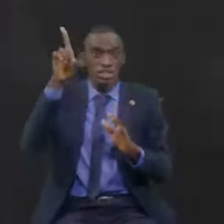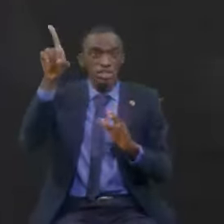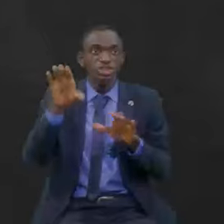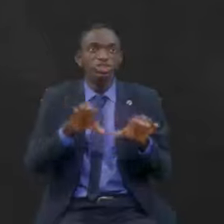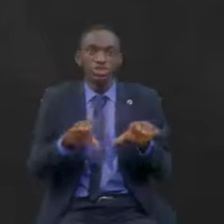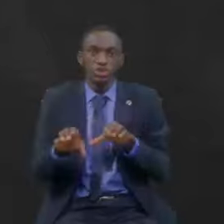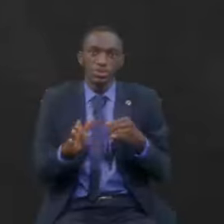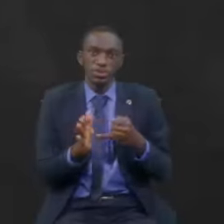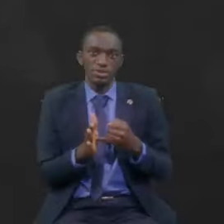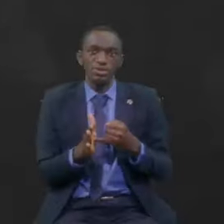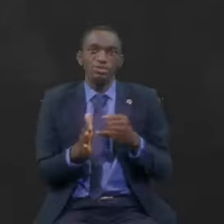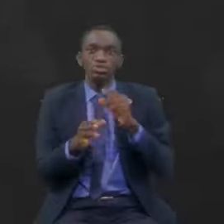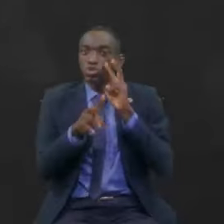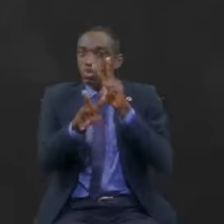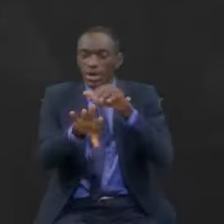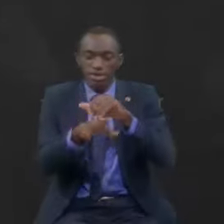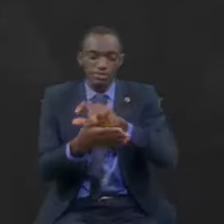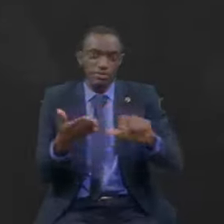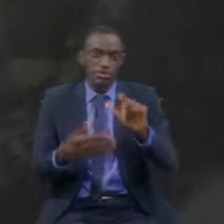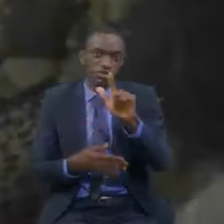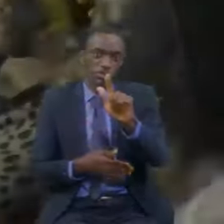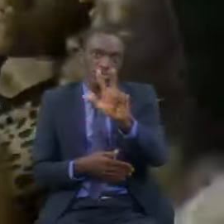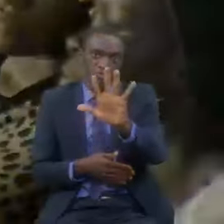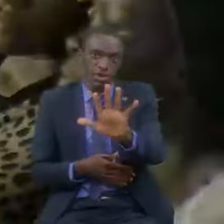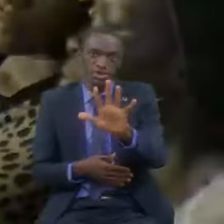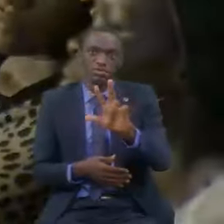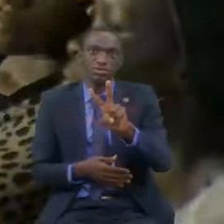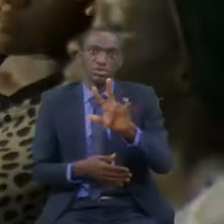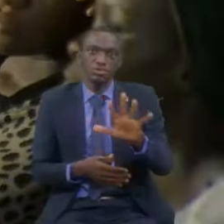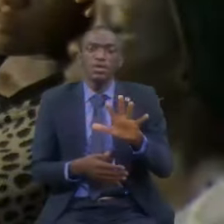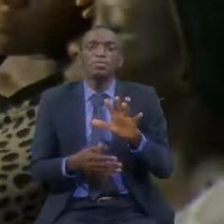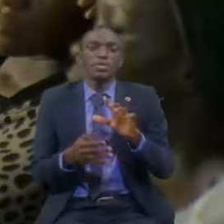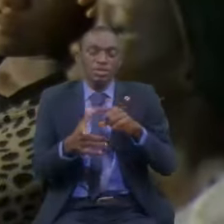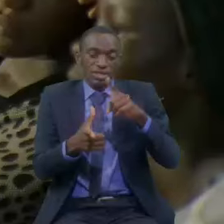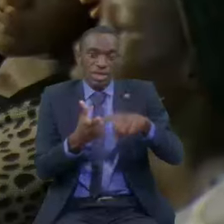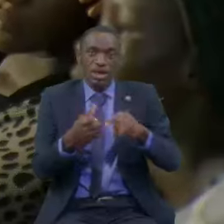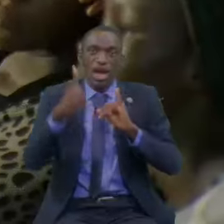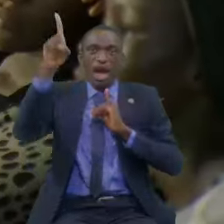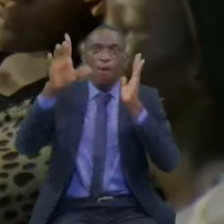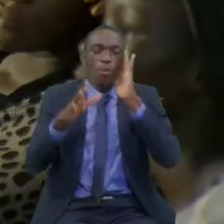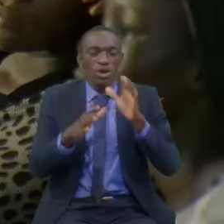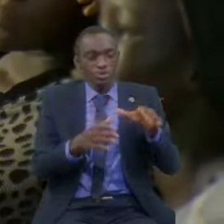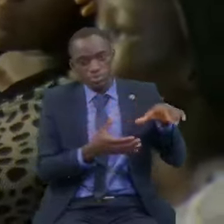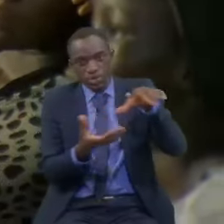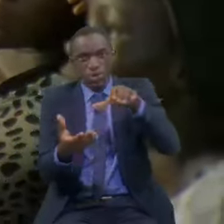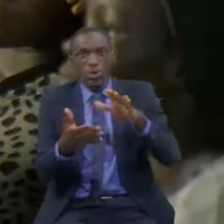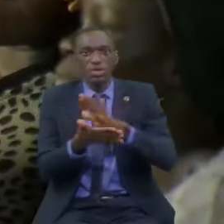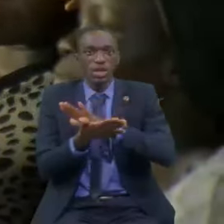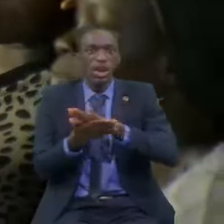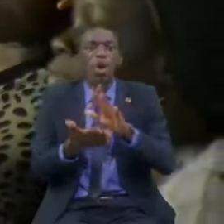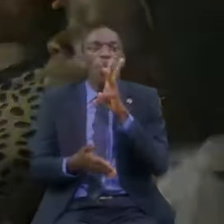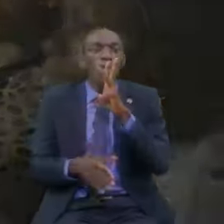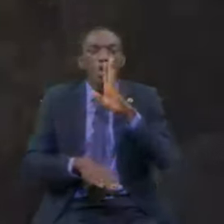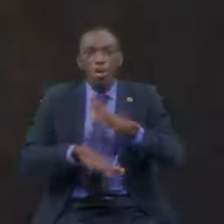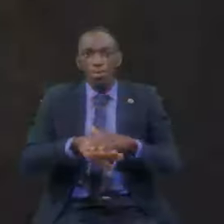25, then I will sprinkle clean water upon you, and ye